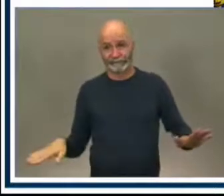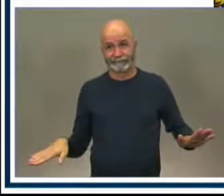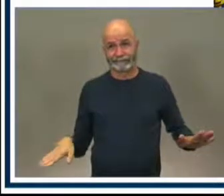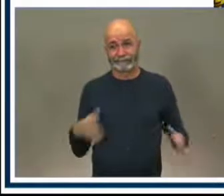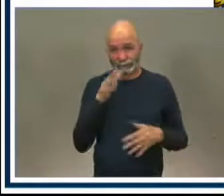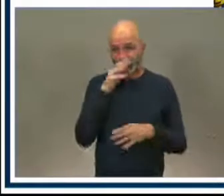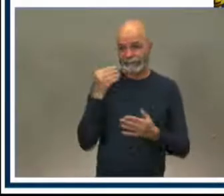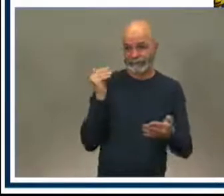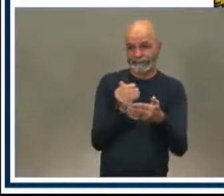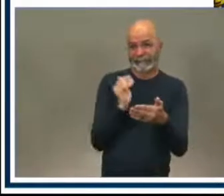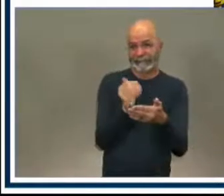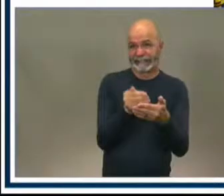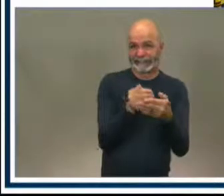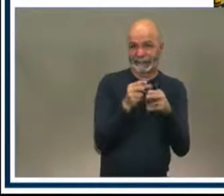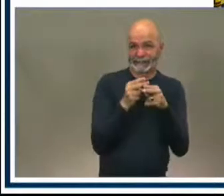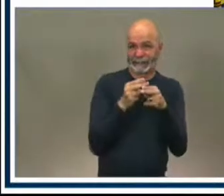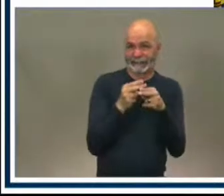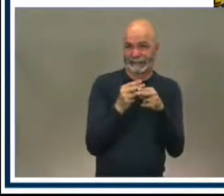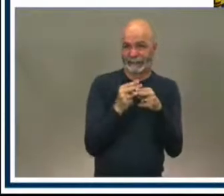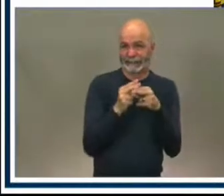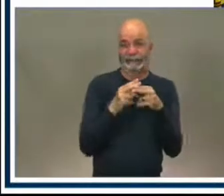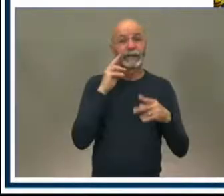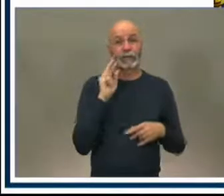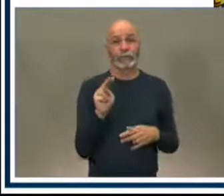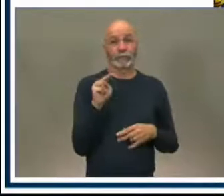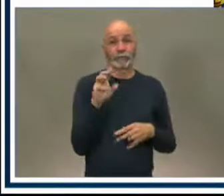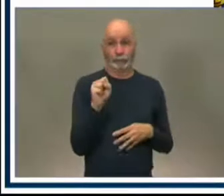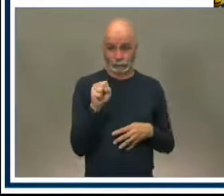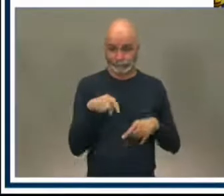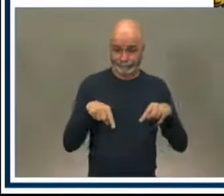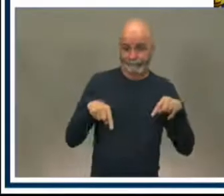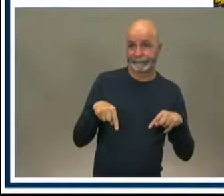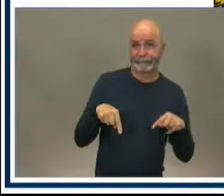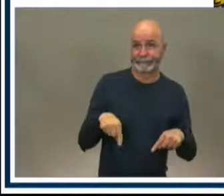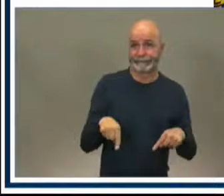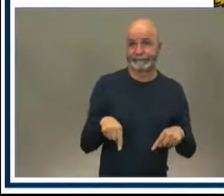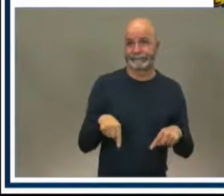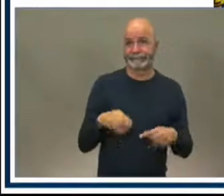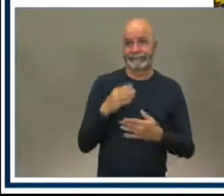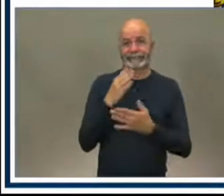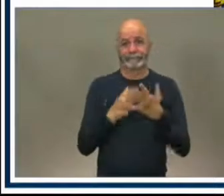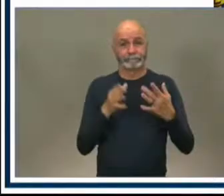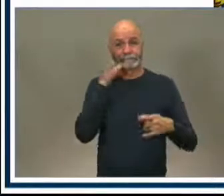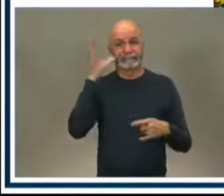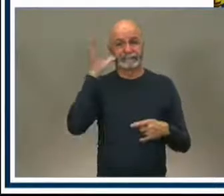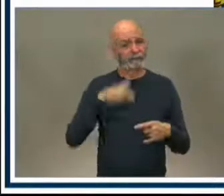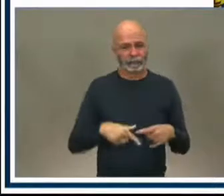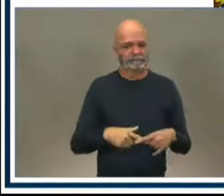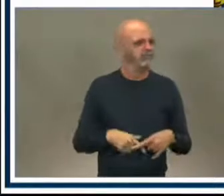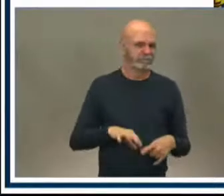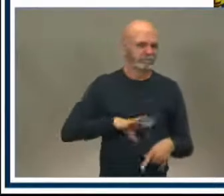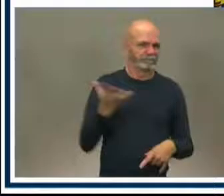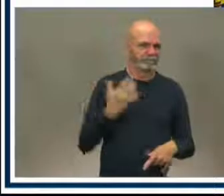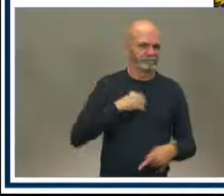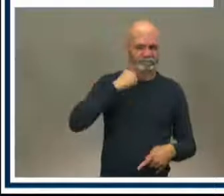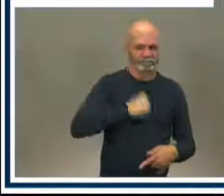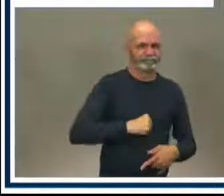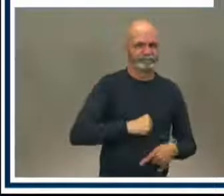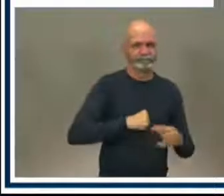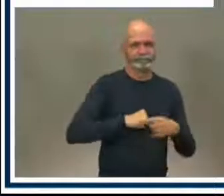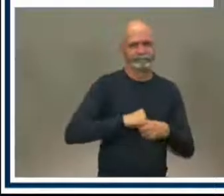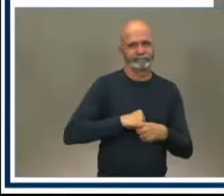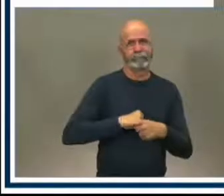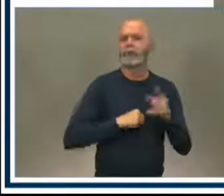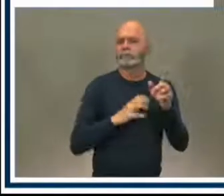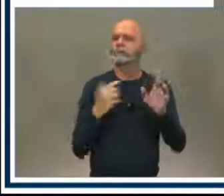months, what's the province doing to address vaccine hesitancy among parents? We continue to have lots of information available.